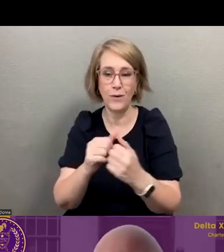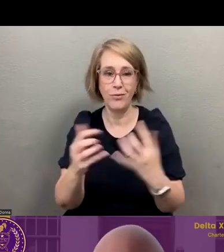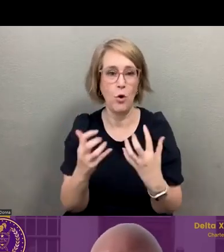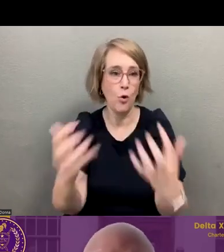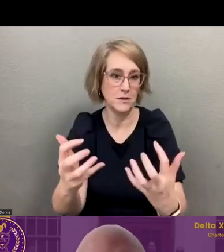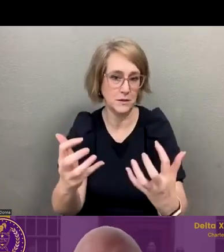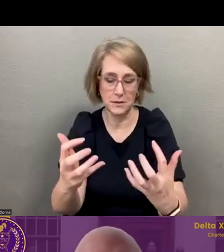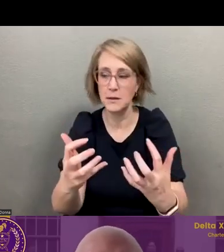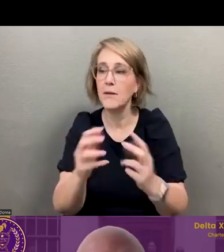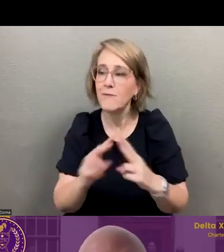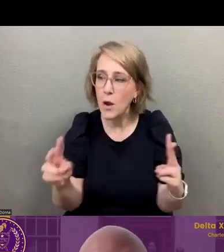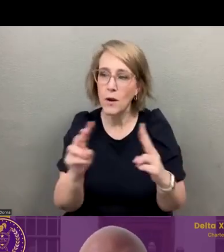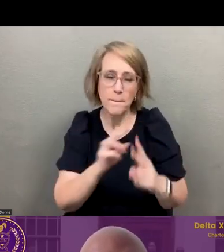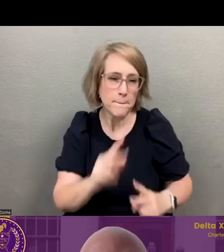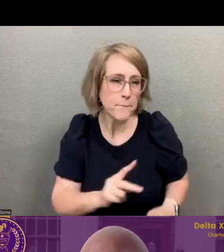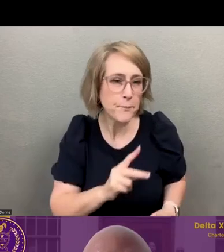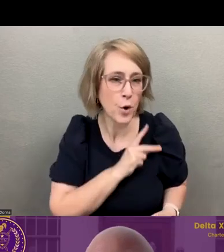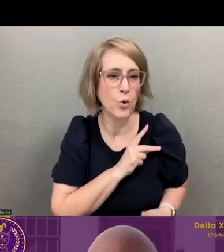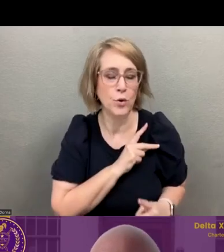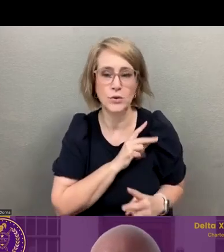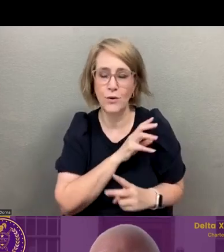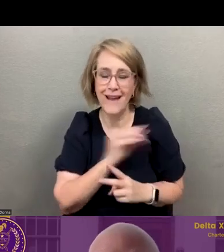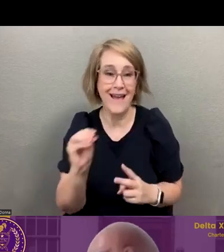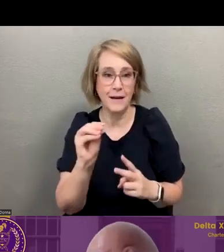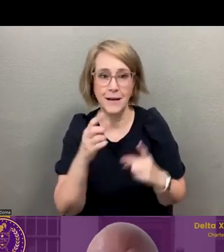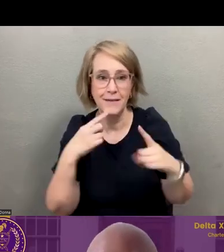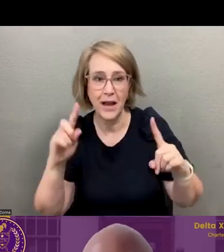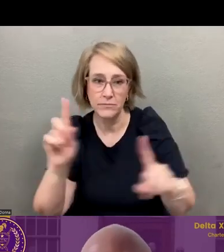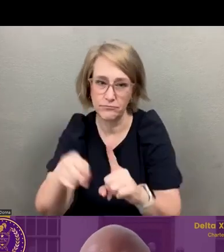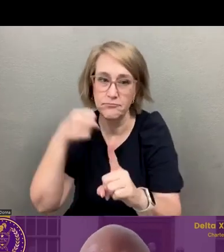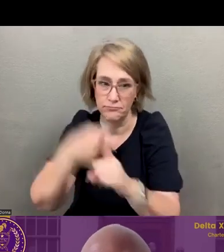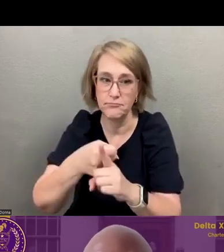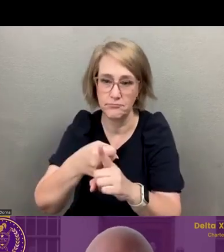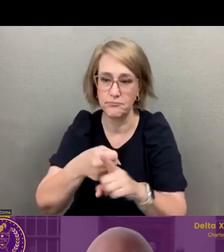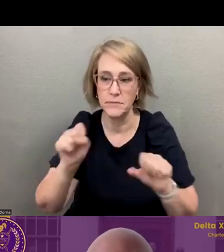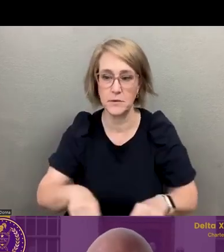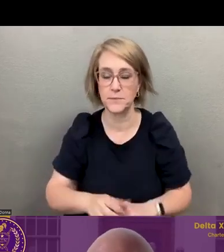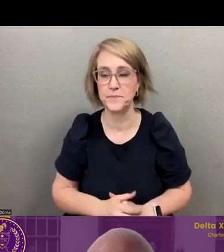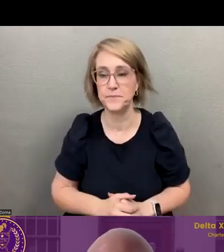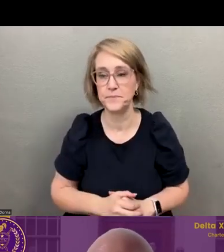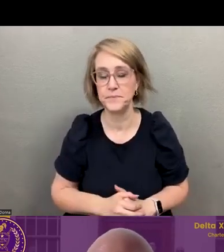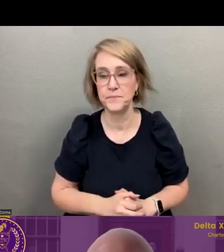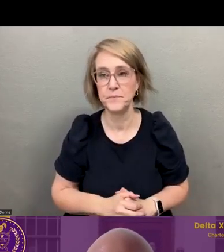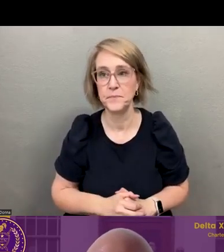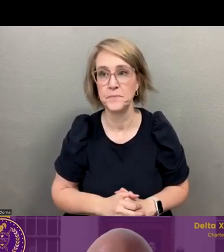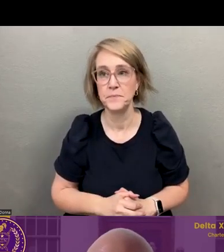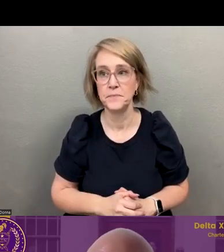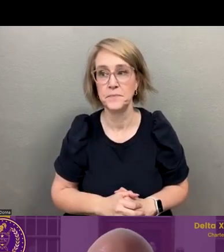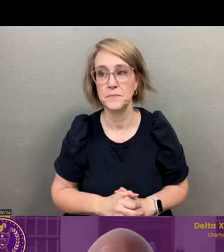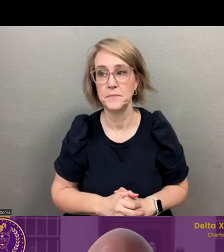very intimate and in a very effective and impactful way. Next slide.